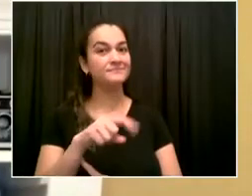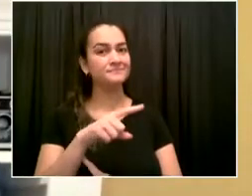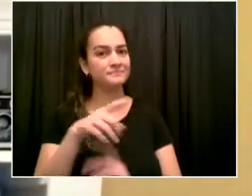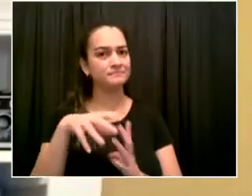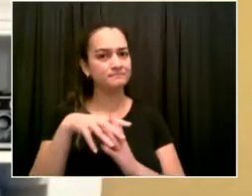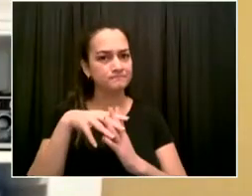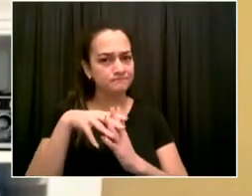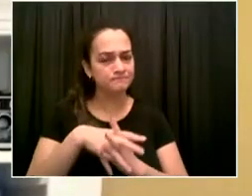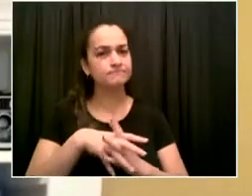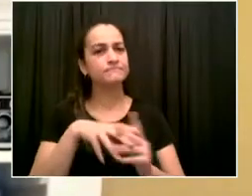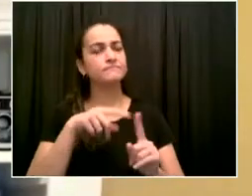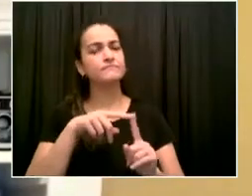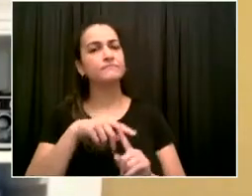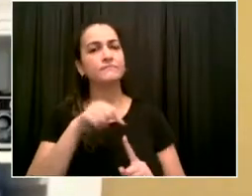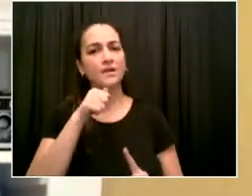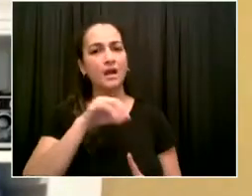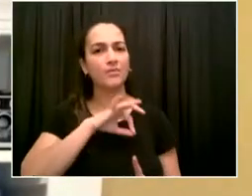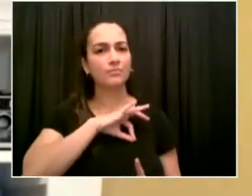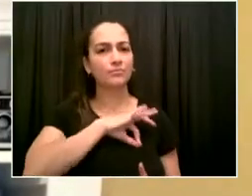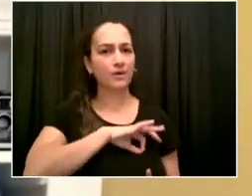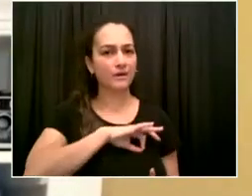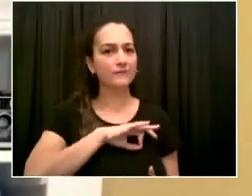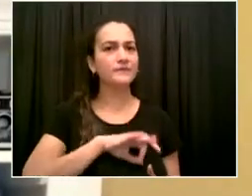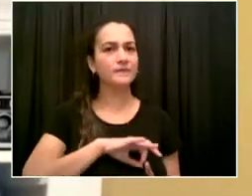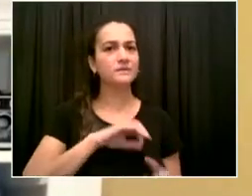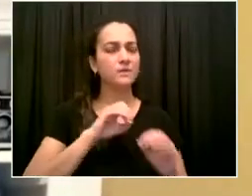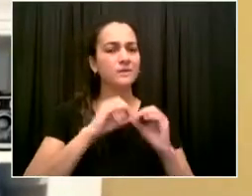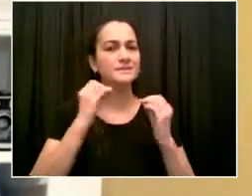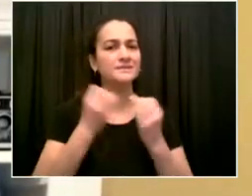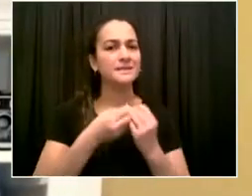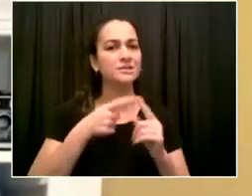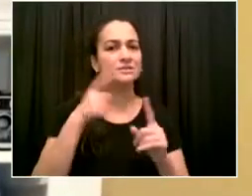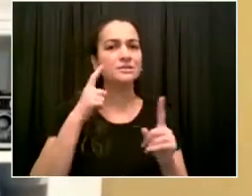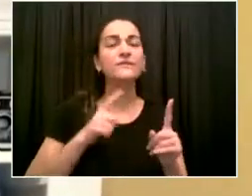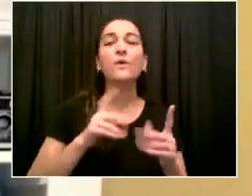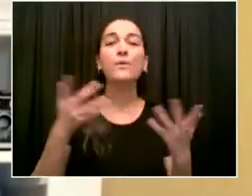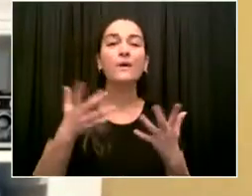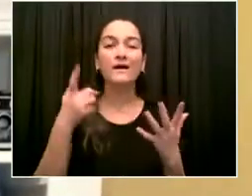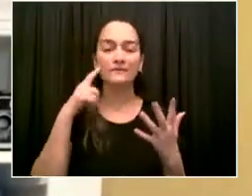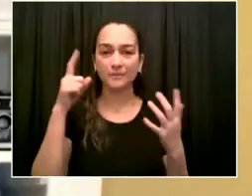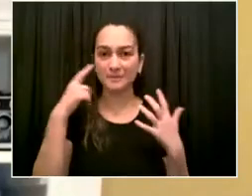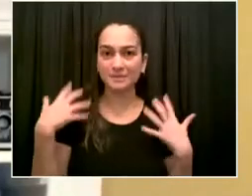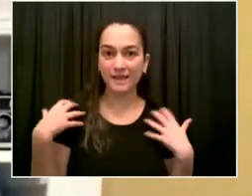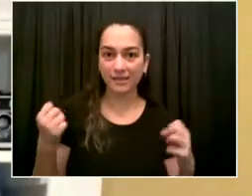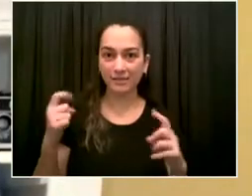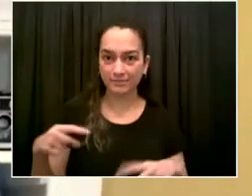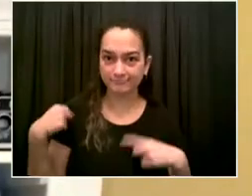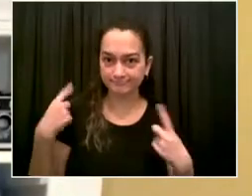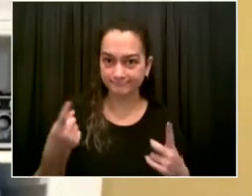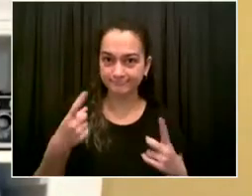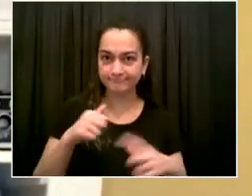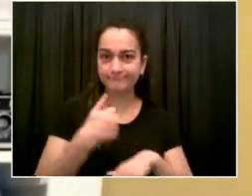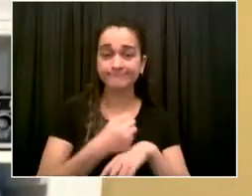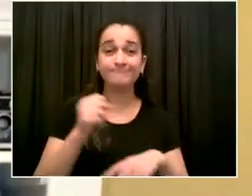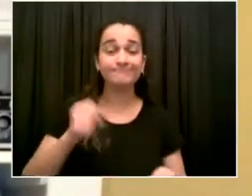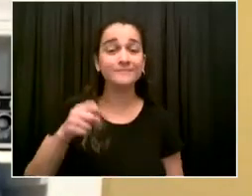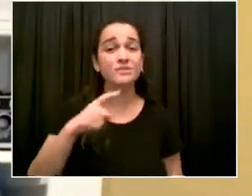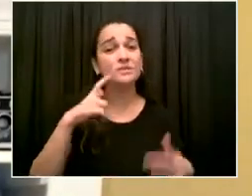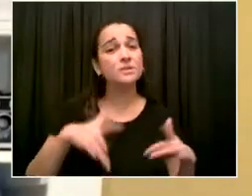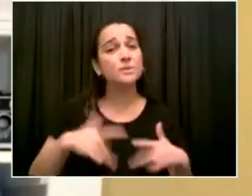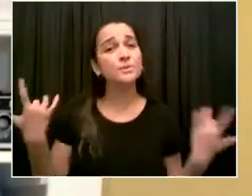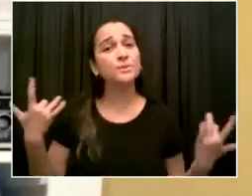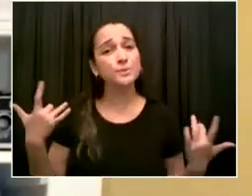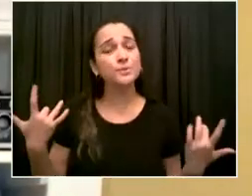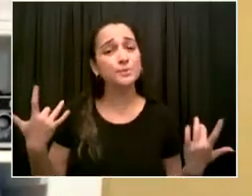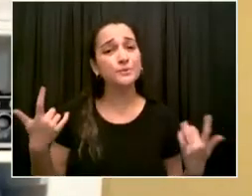is an exciting day for New York City. It's also an exciting day for the nation because so goes New York. So many other communities will be able to